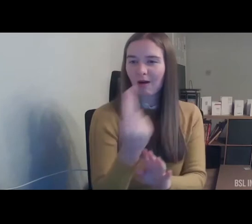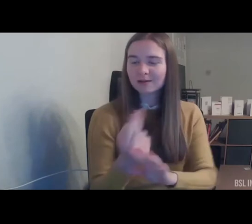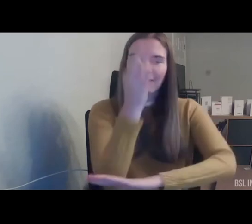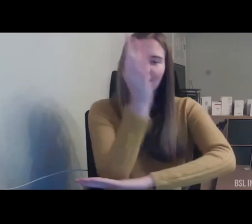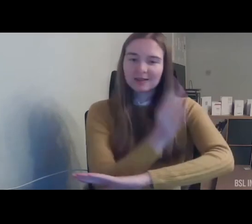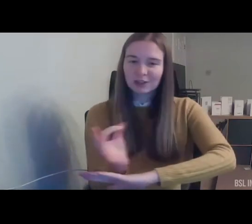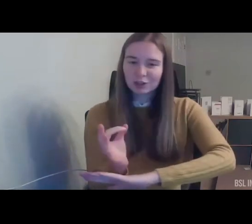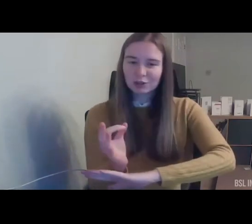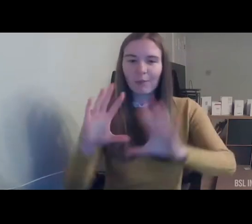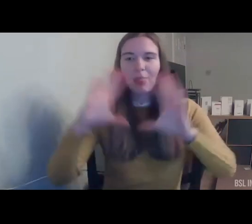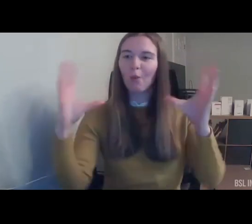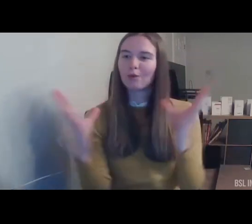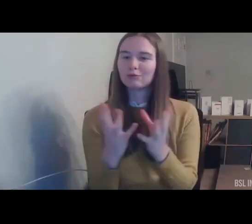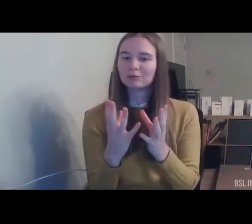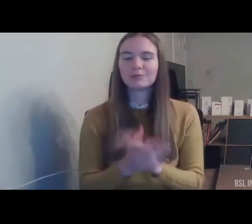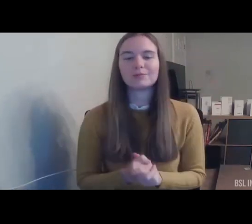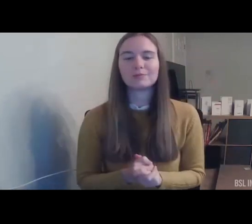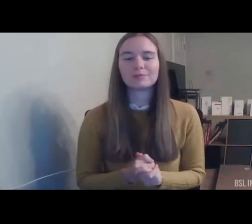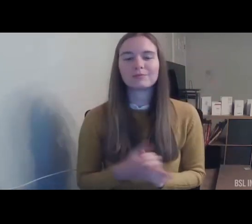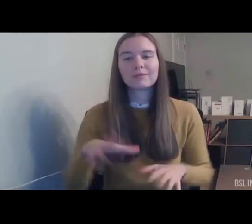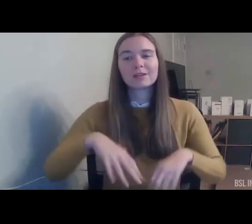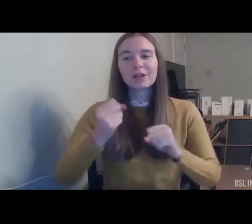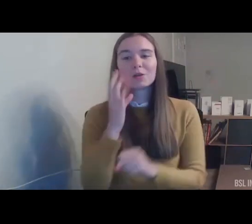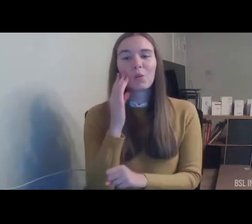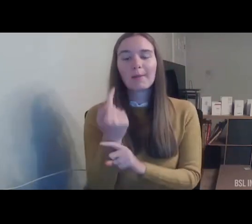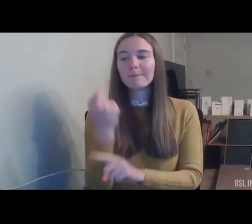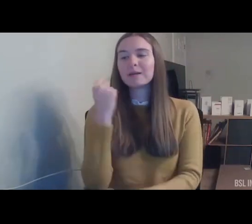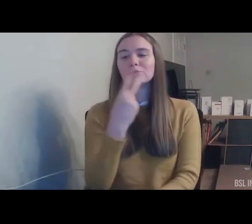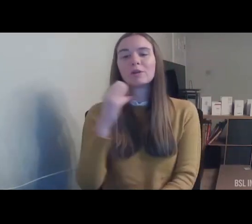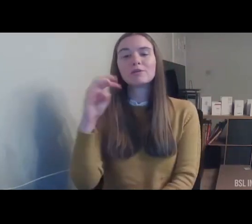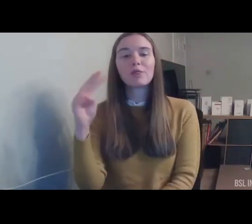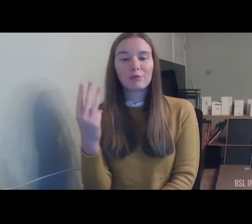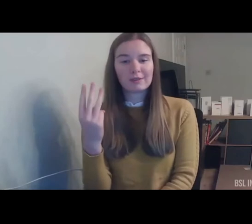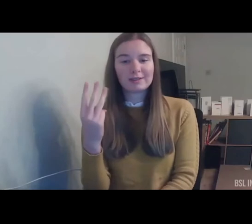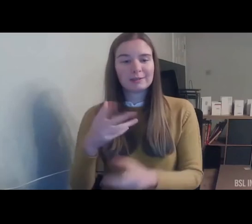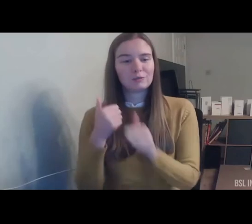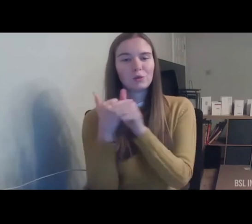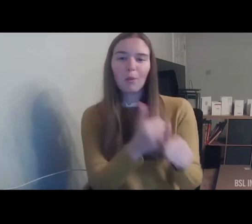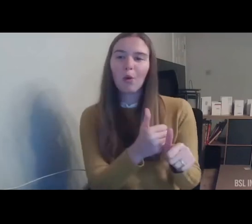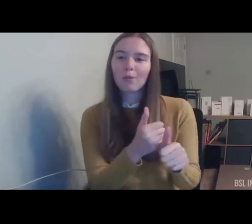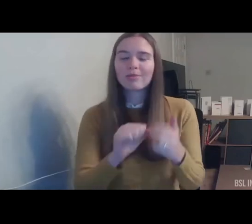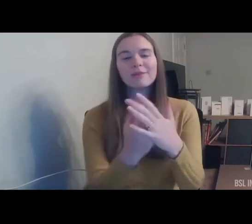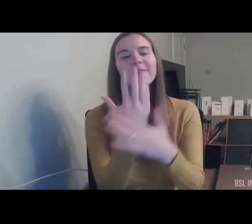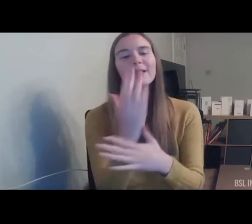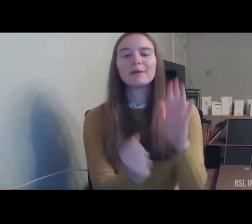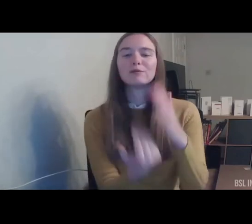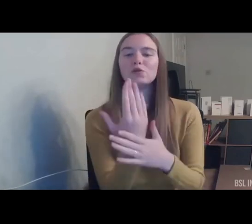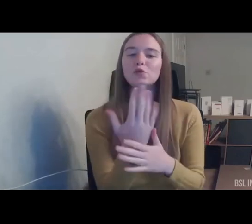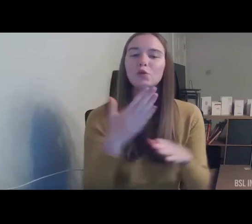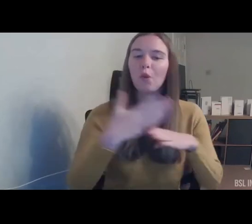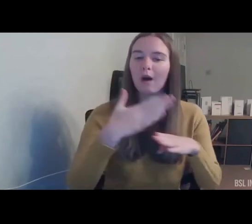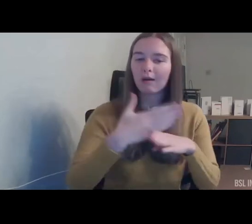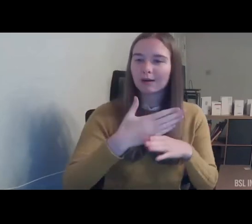world stage. It was founded in 2003 and we support the development of new work and foster international connections and exchange.